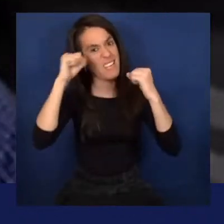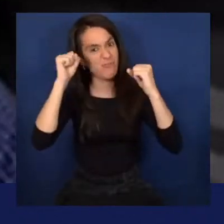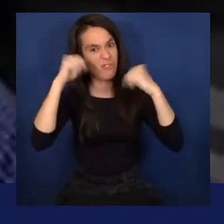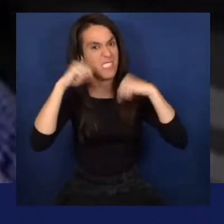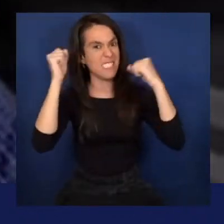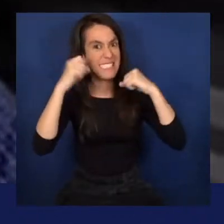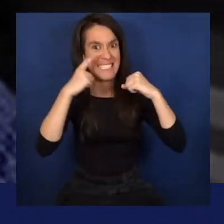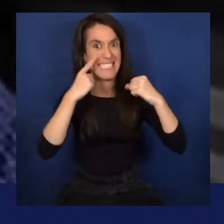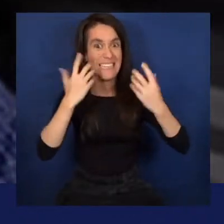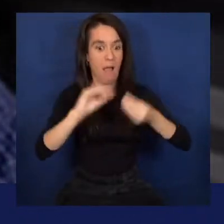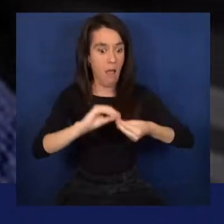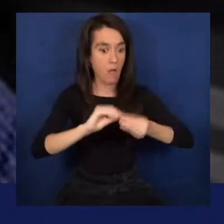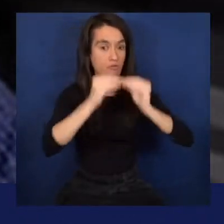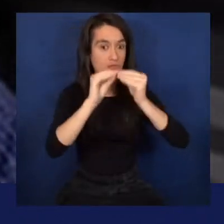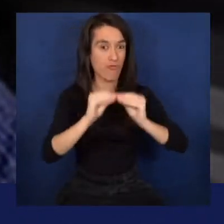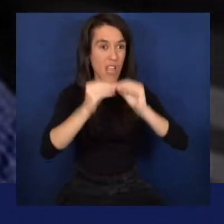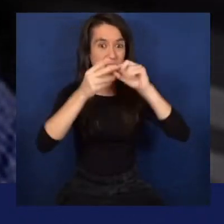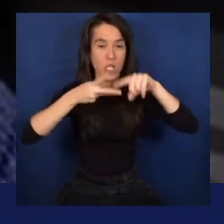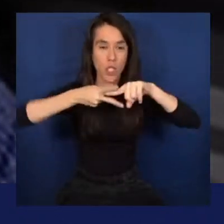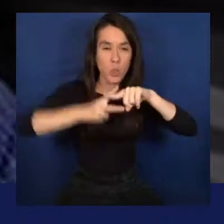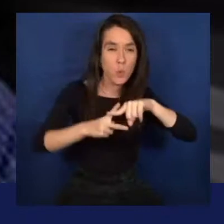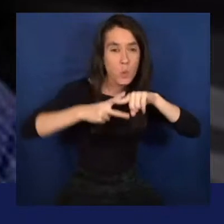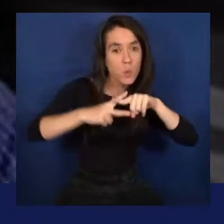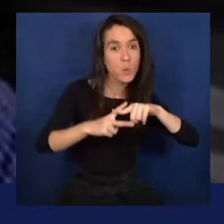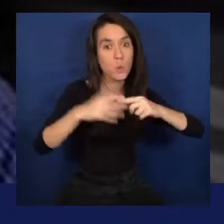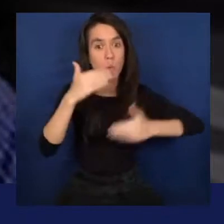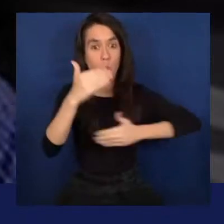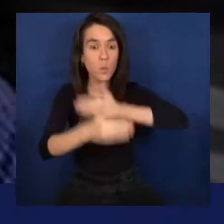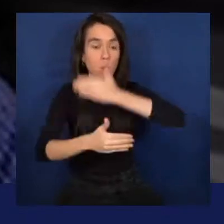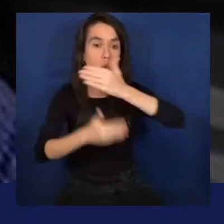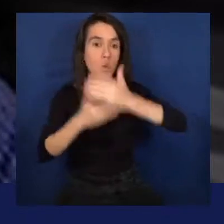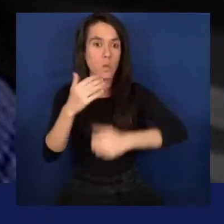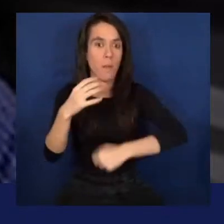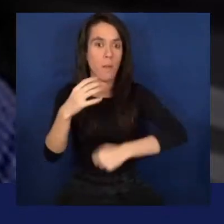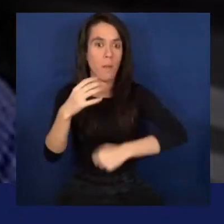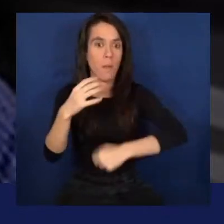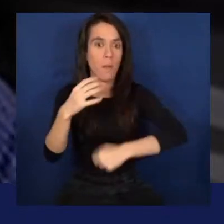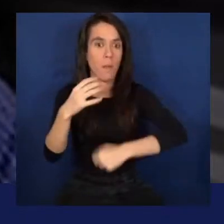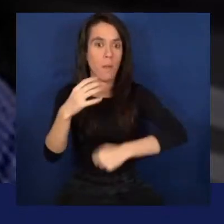created a new set of tools that are empowering people to do